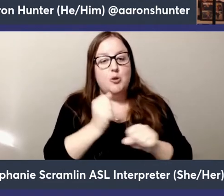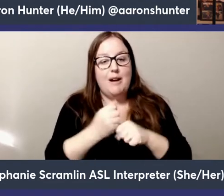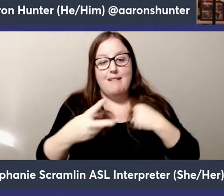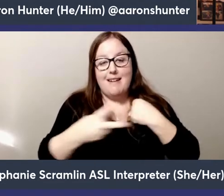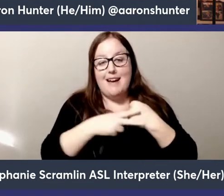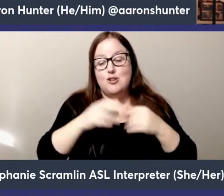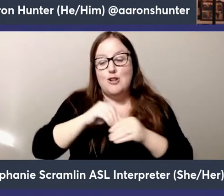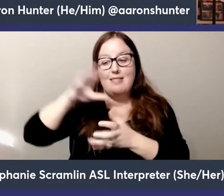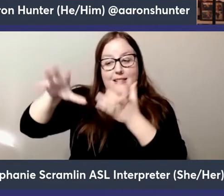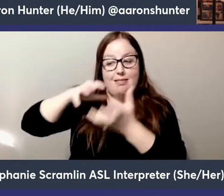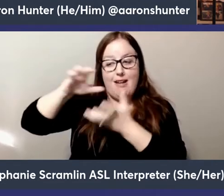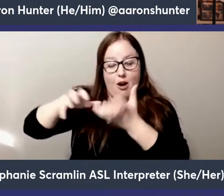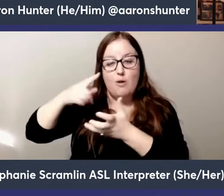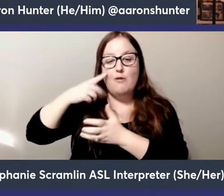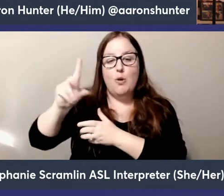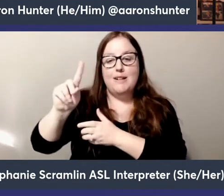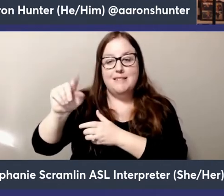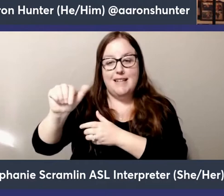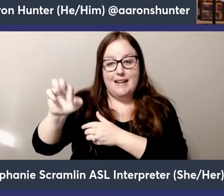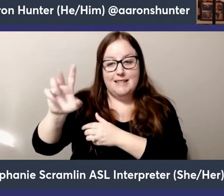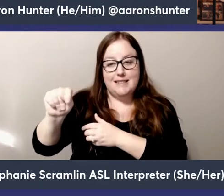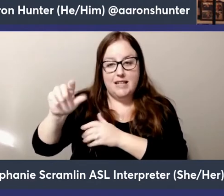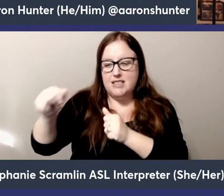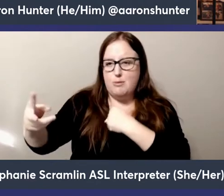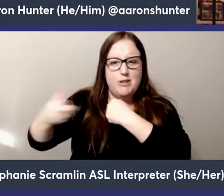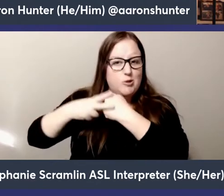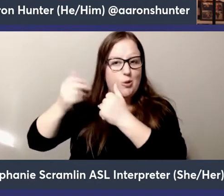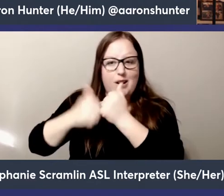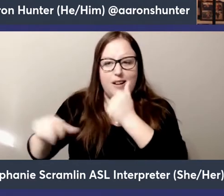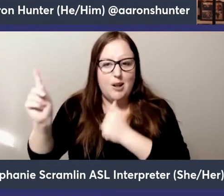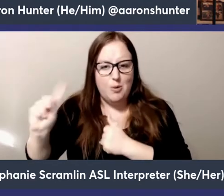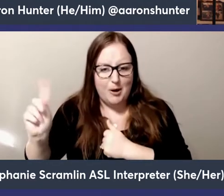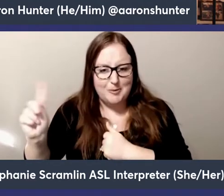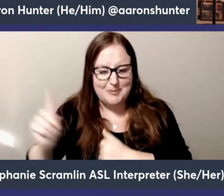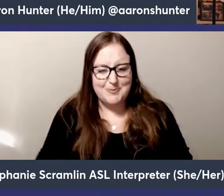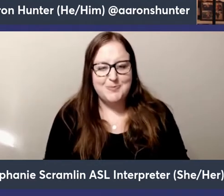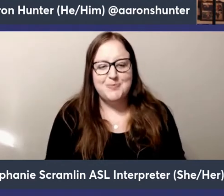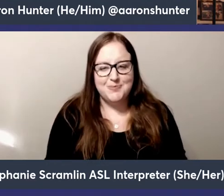the cloud for their data sets that could be stored anywhere.